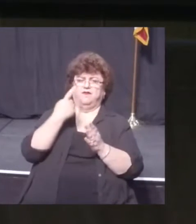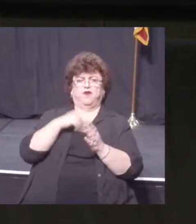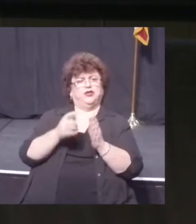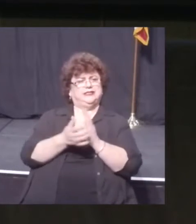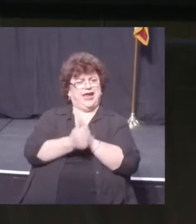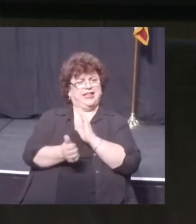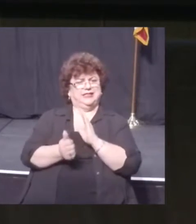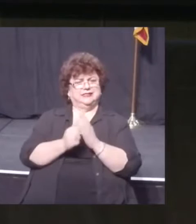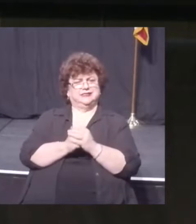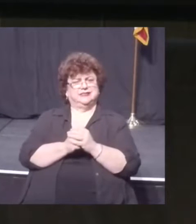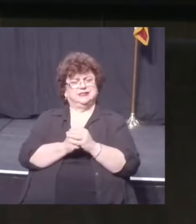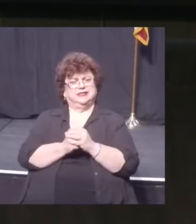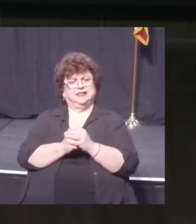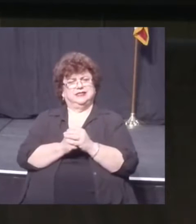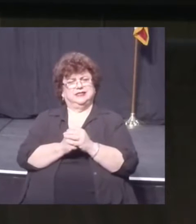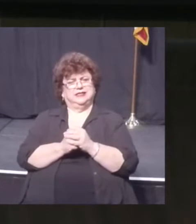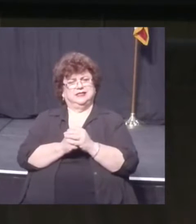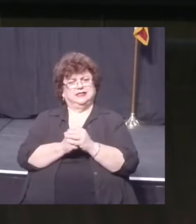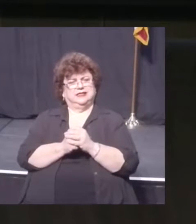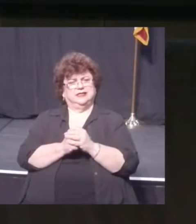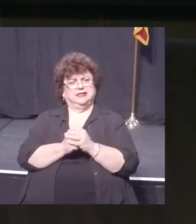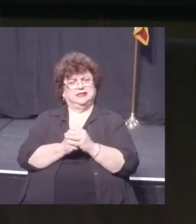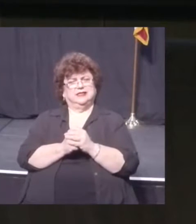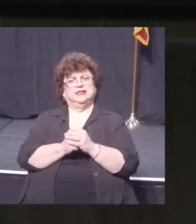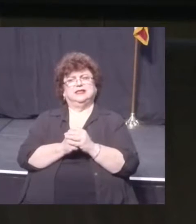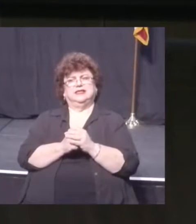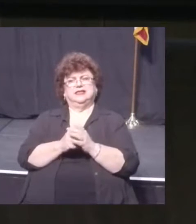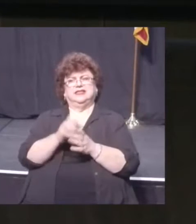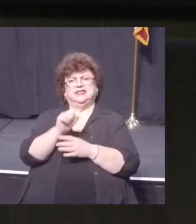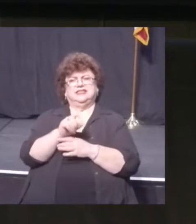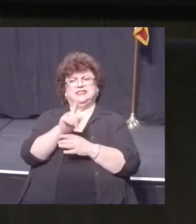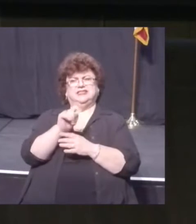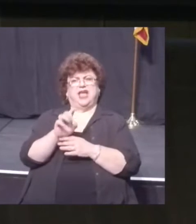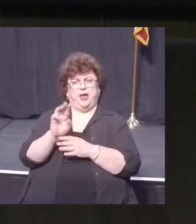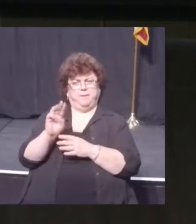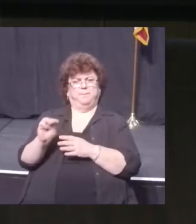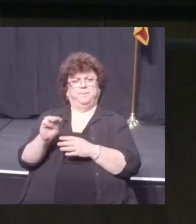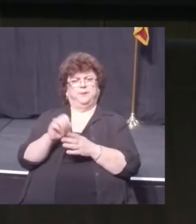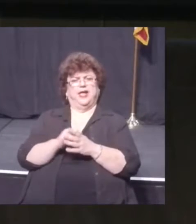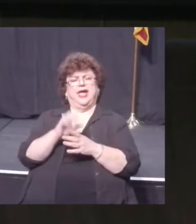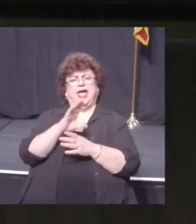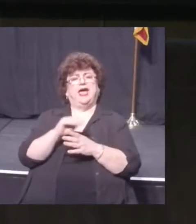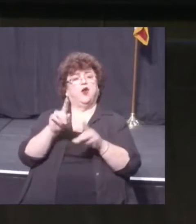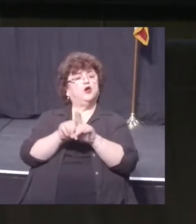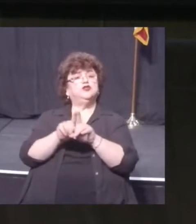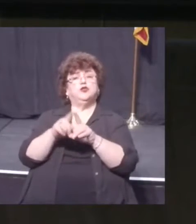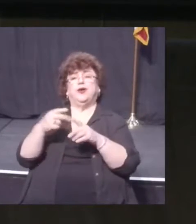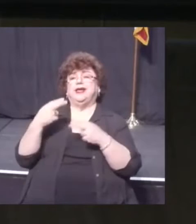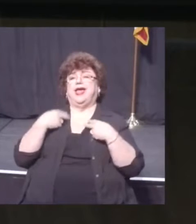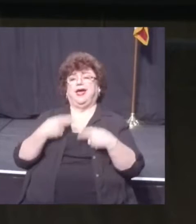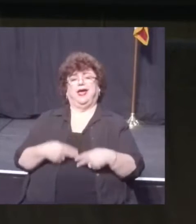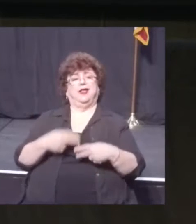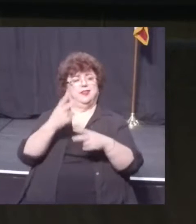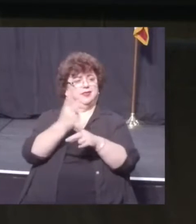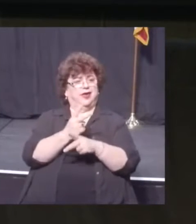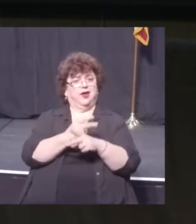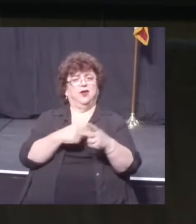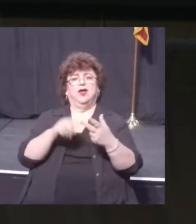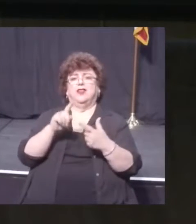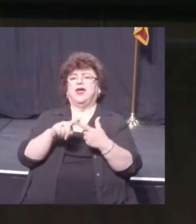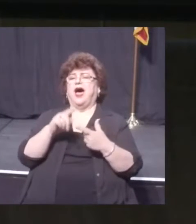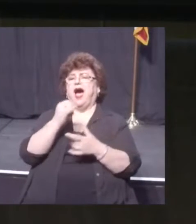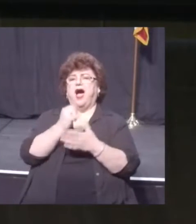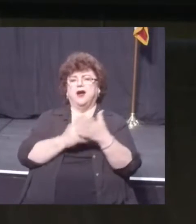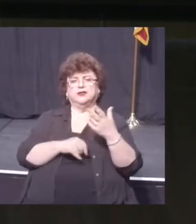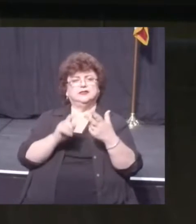in STEM or STEAM, obviously, but also in healthcare, the arts, public